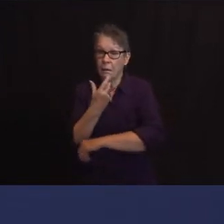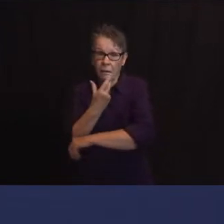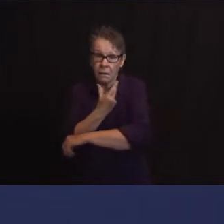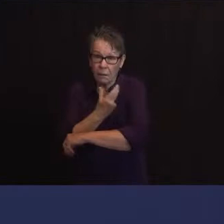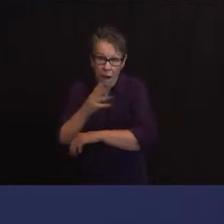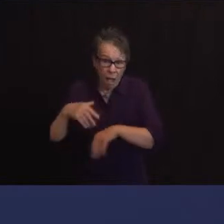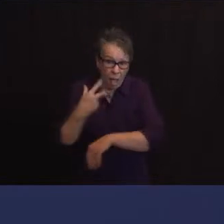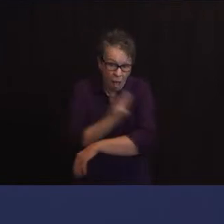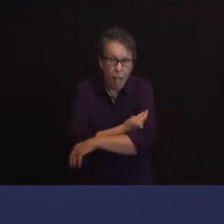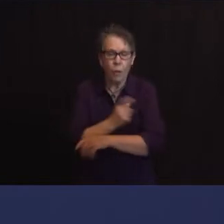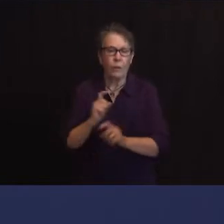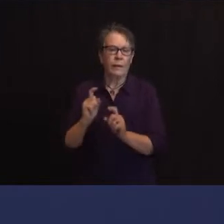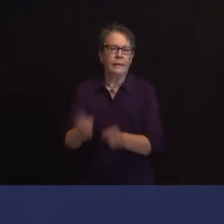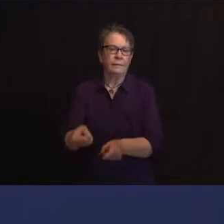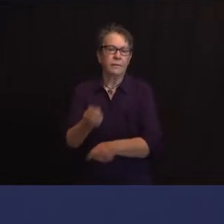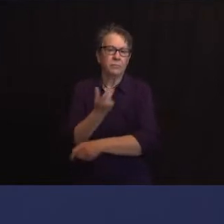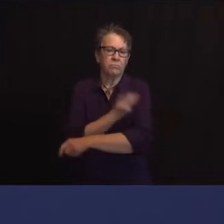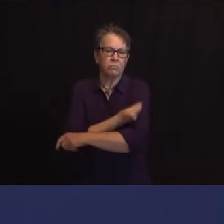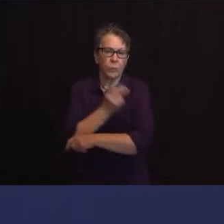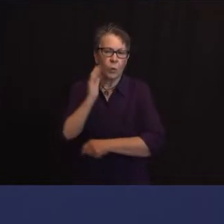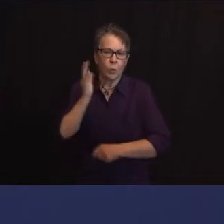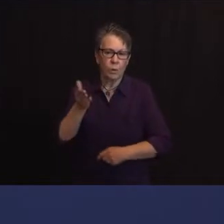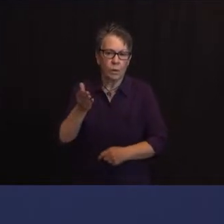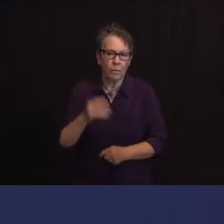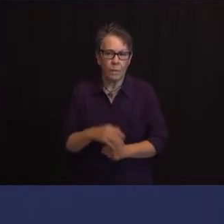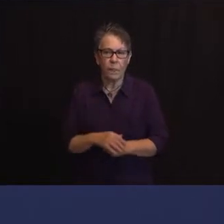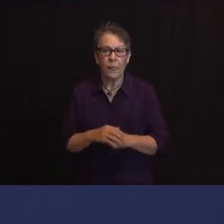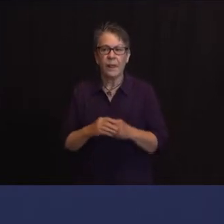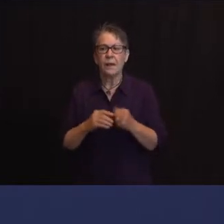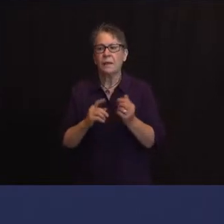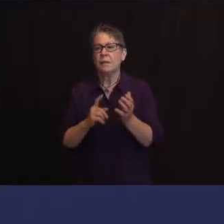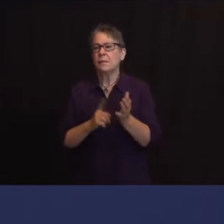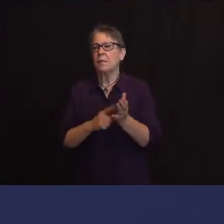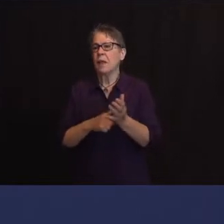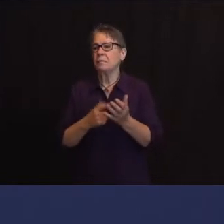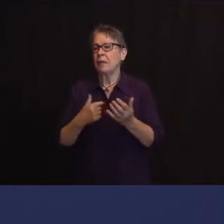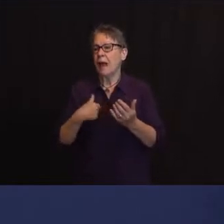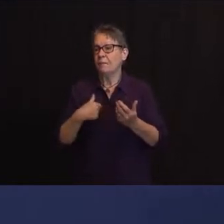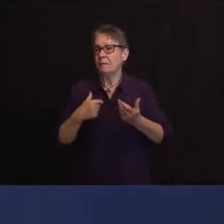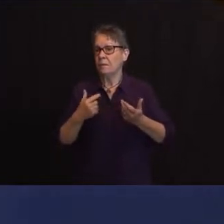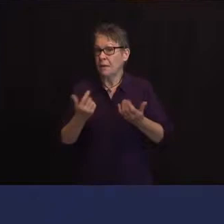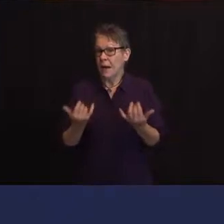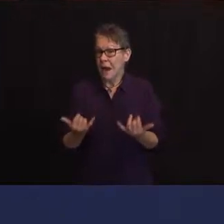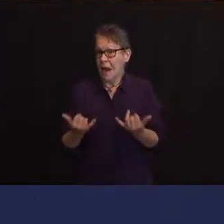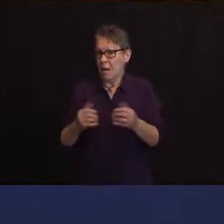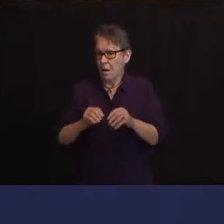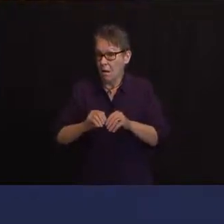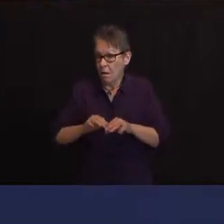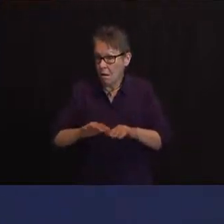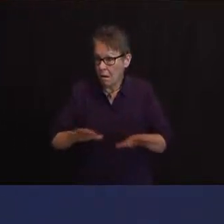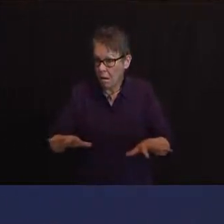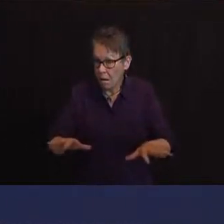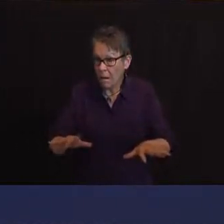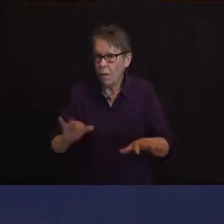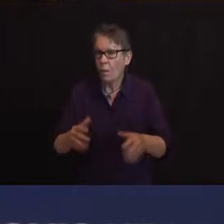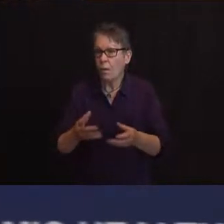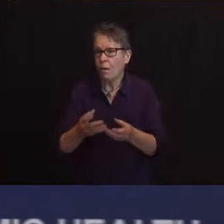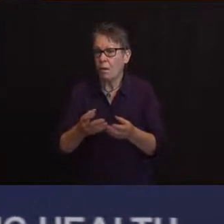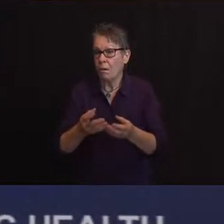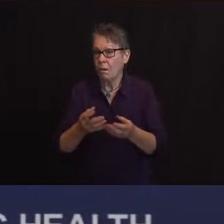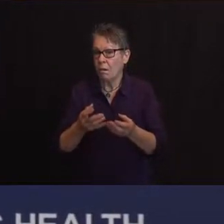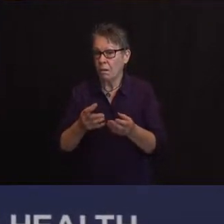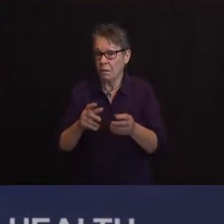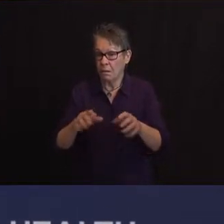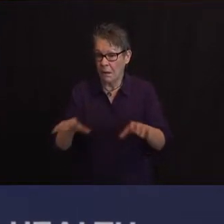active outbreaks and have not been vaccinated and need follow-up vaccination. Just to repeat something that we've been saying, you've been saying for a couple of